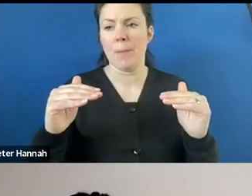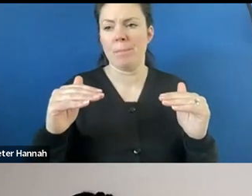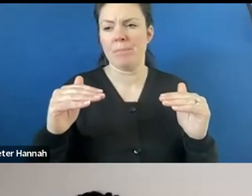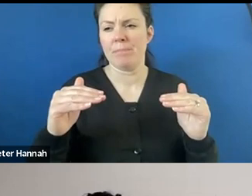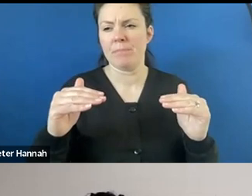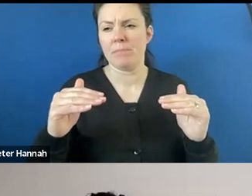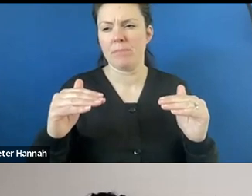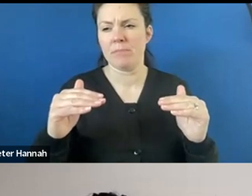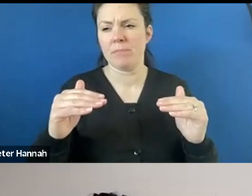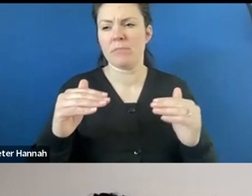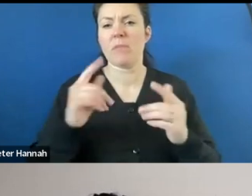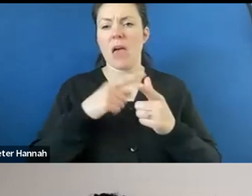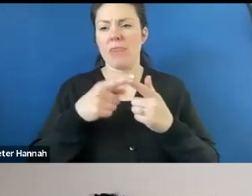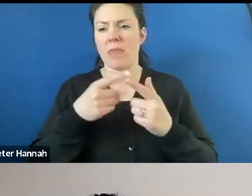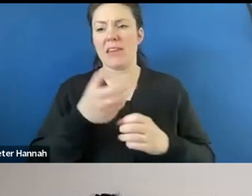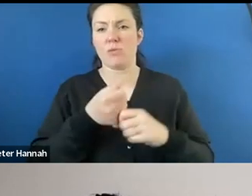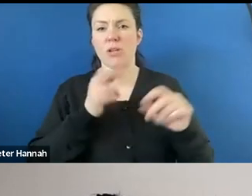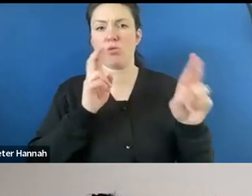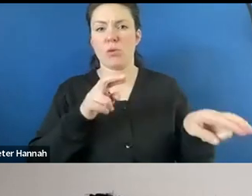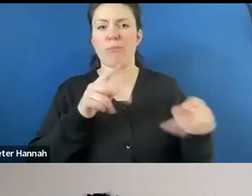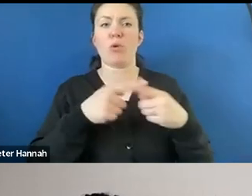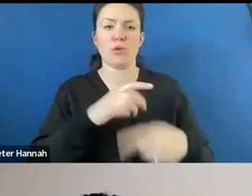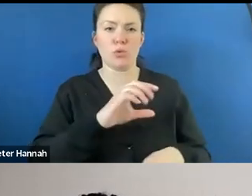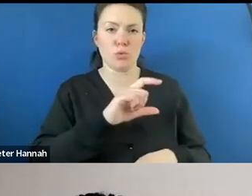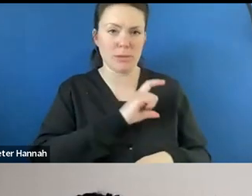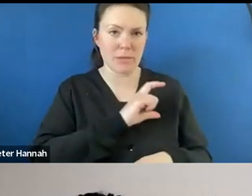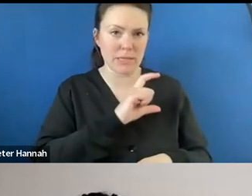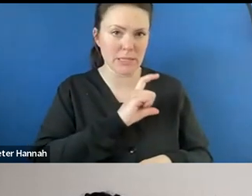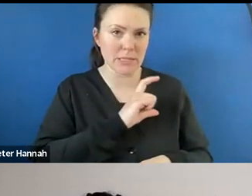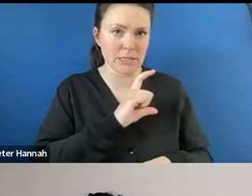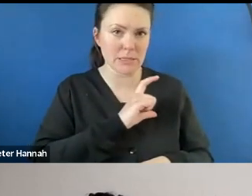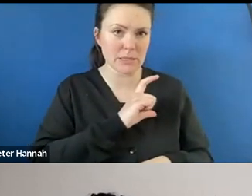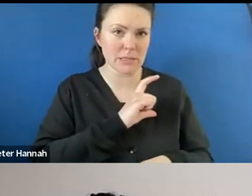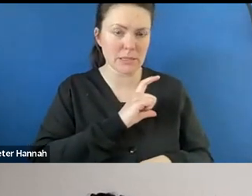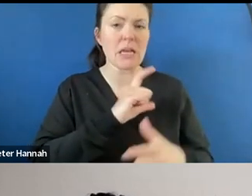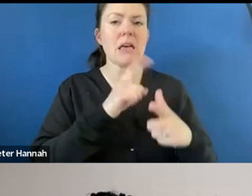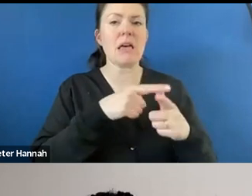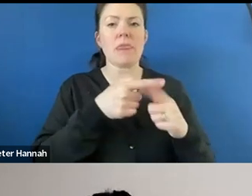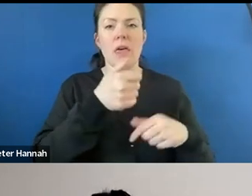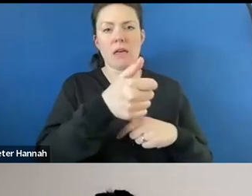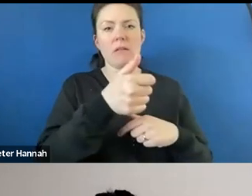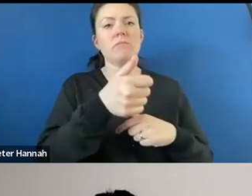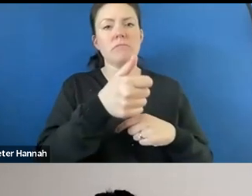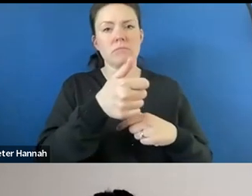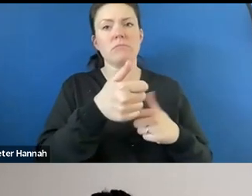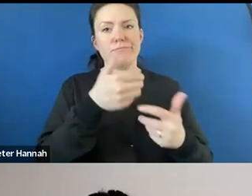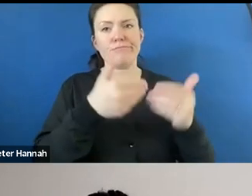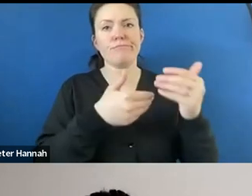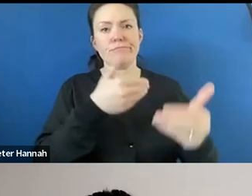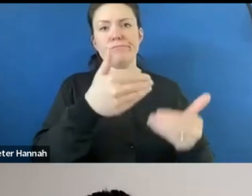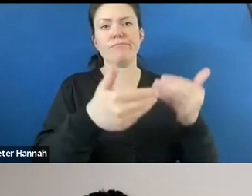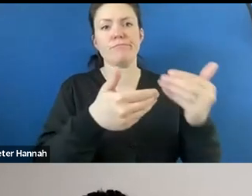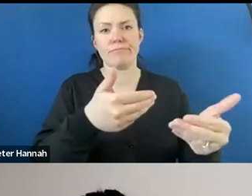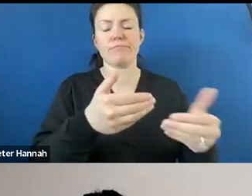They get reported to the police, and then they get brought to the clinic, and from